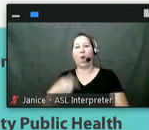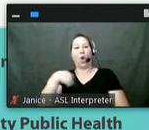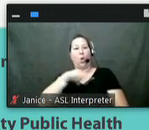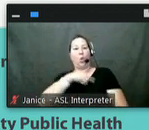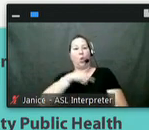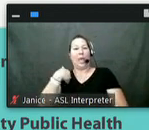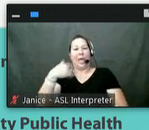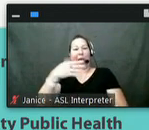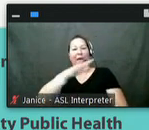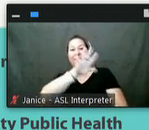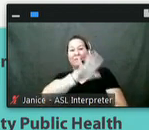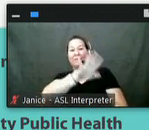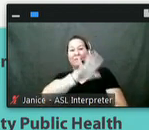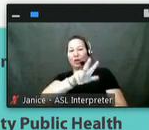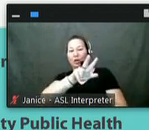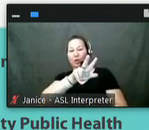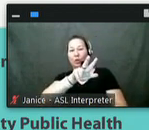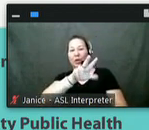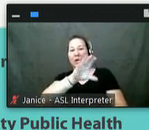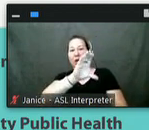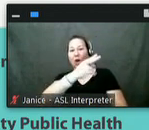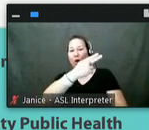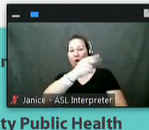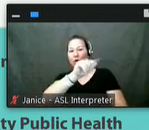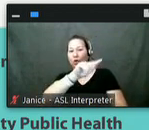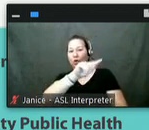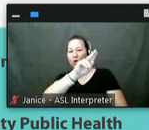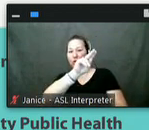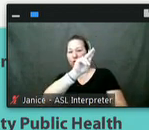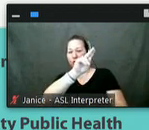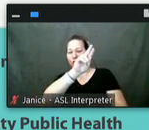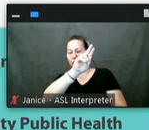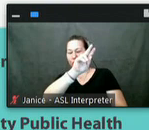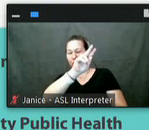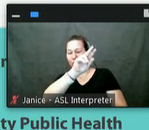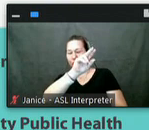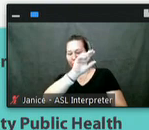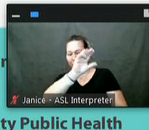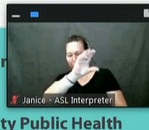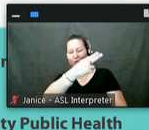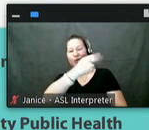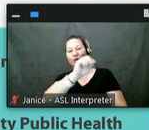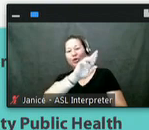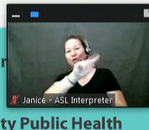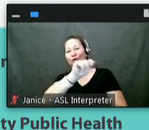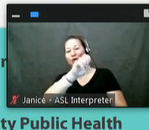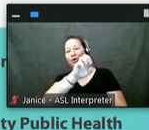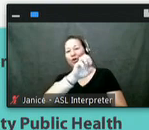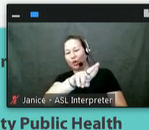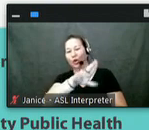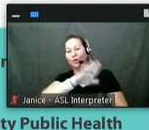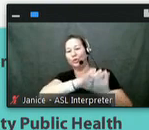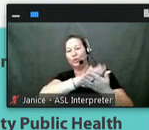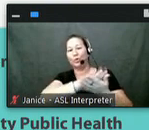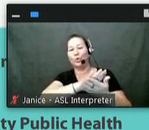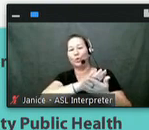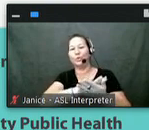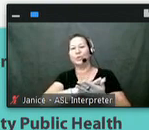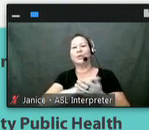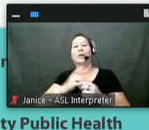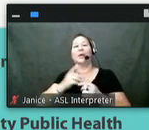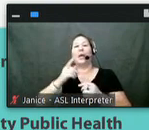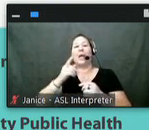schools, 40 school districts, and 41 private schools, several of which are the diocese parochial